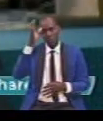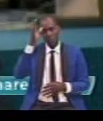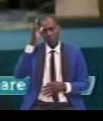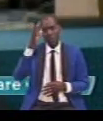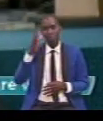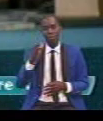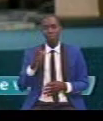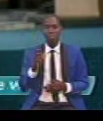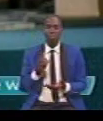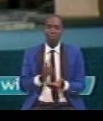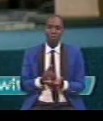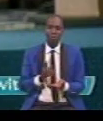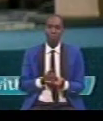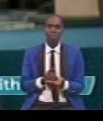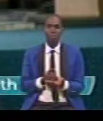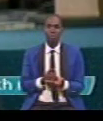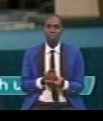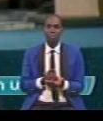Dr.